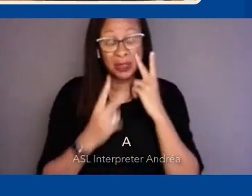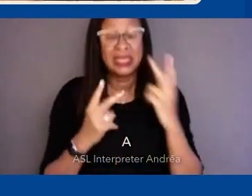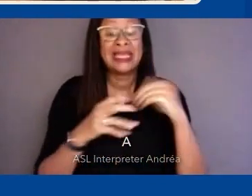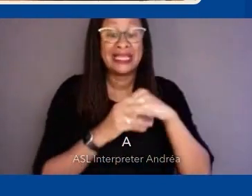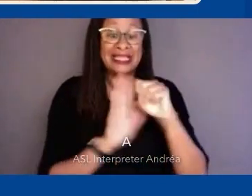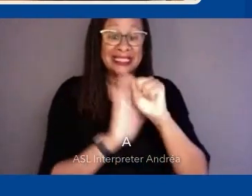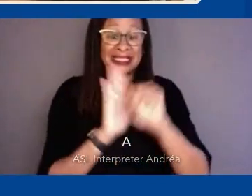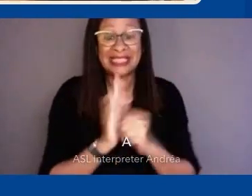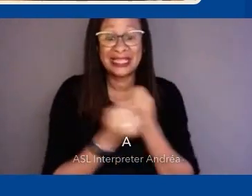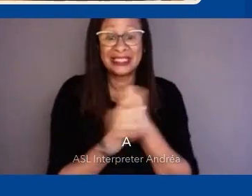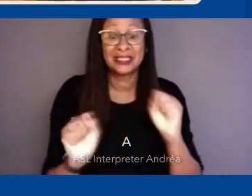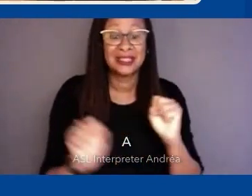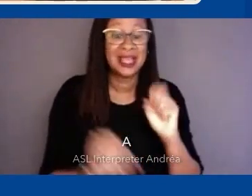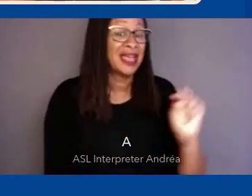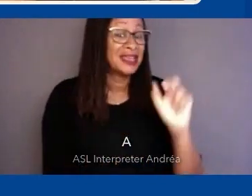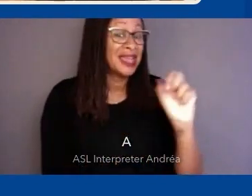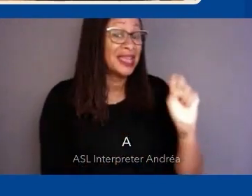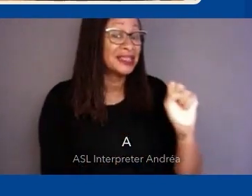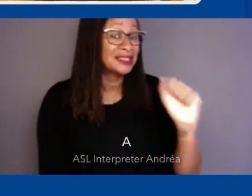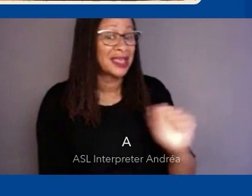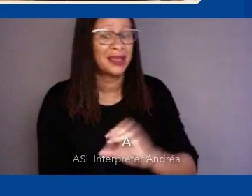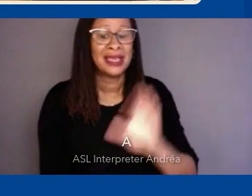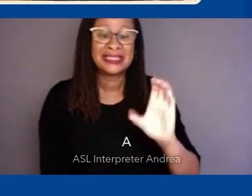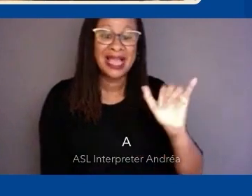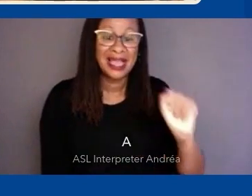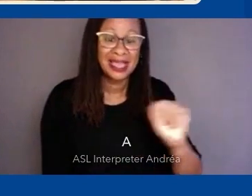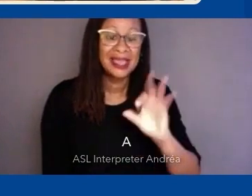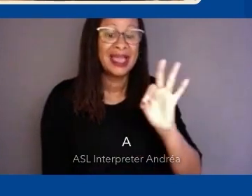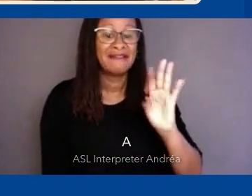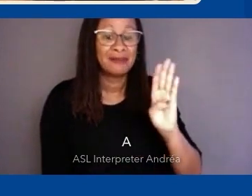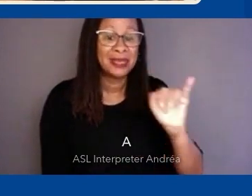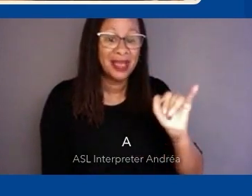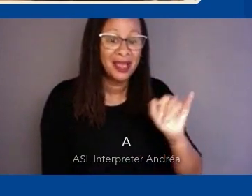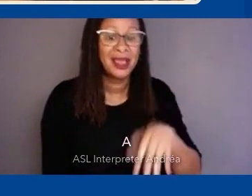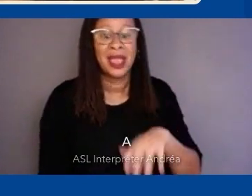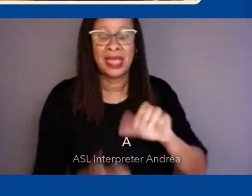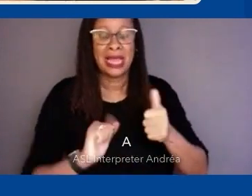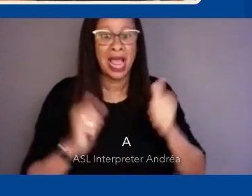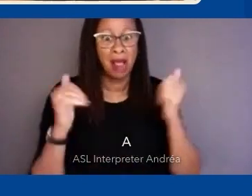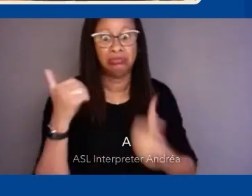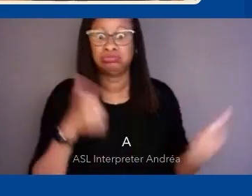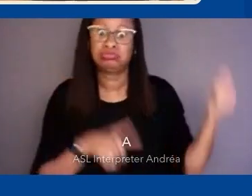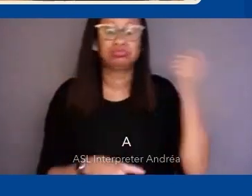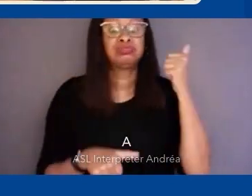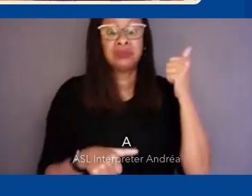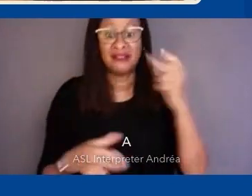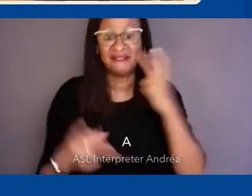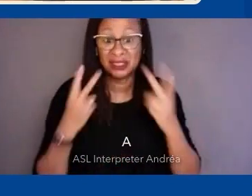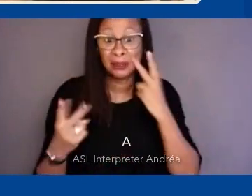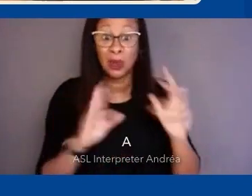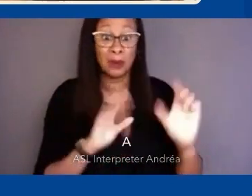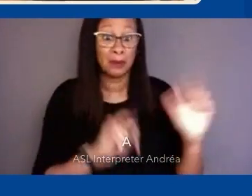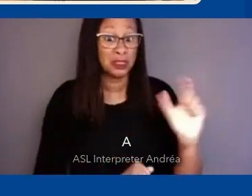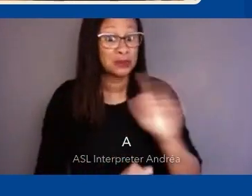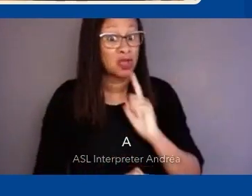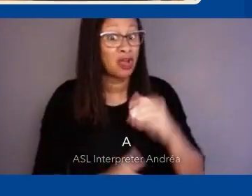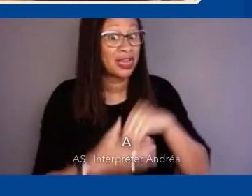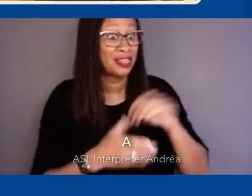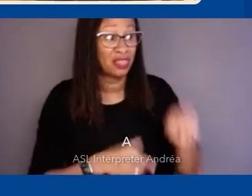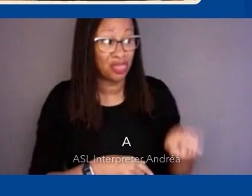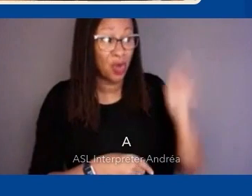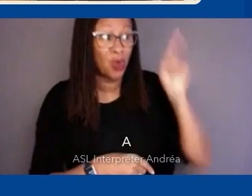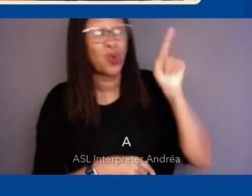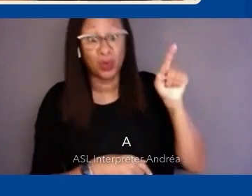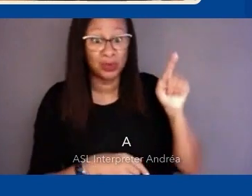the NSA, the CIA, the FBI, and how hypervisible Muslims are within those institutions, you